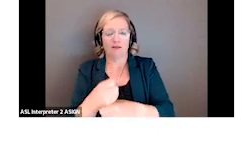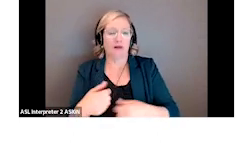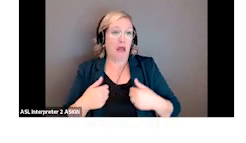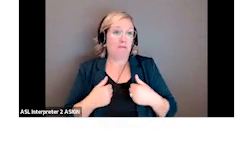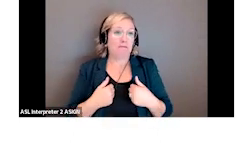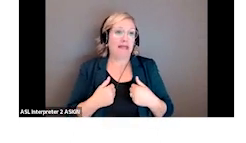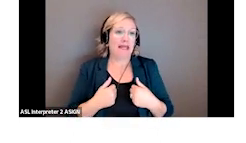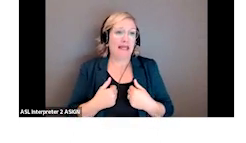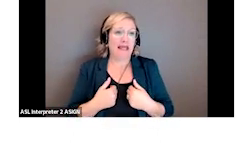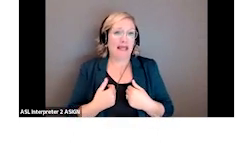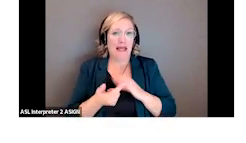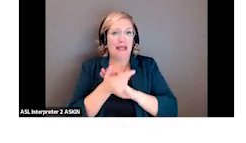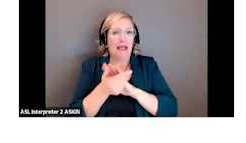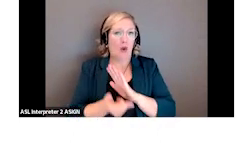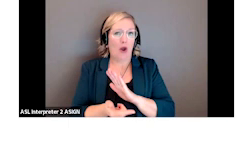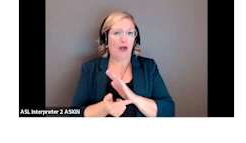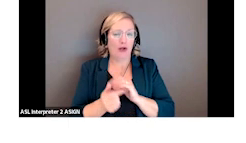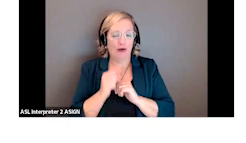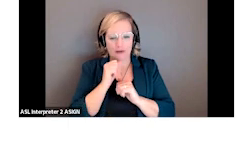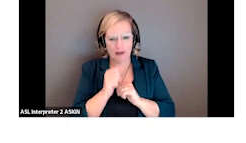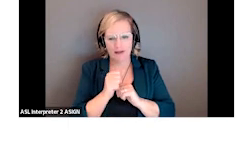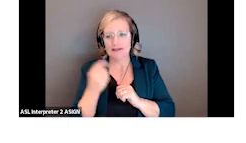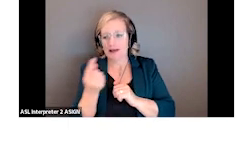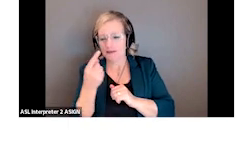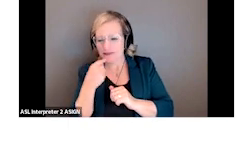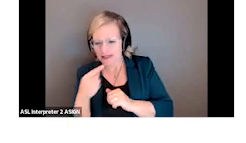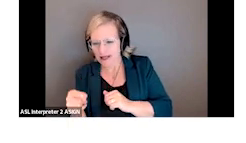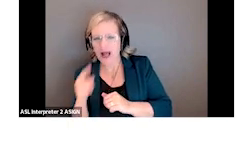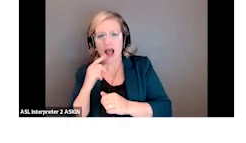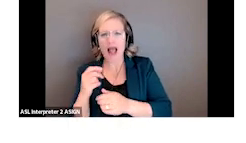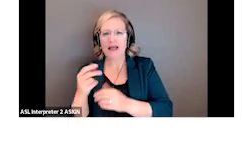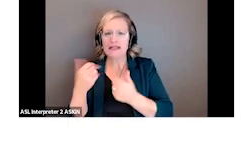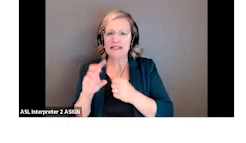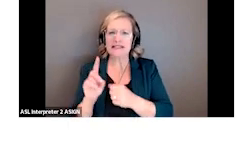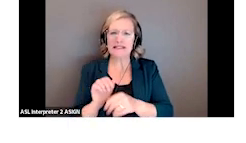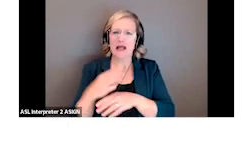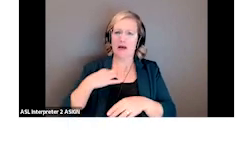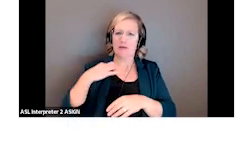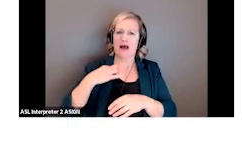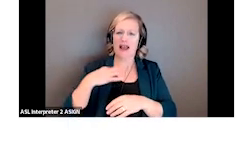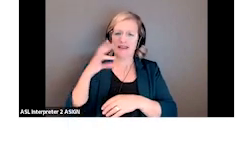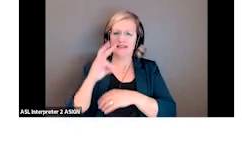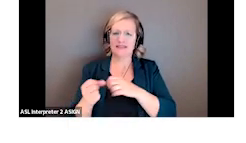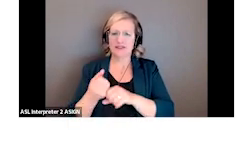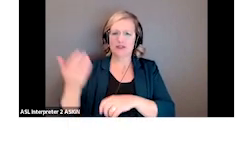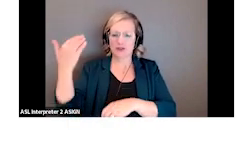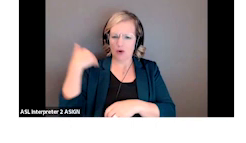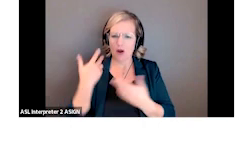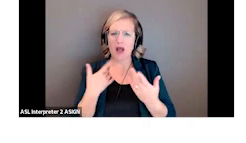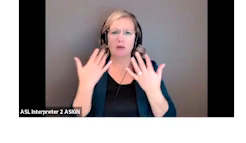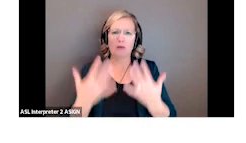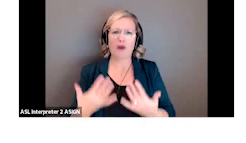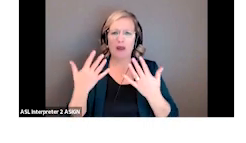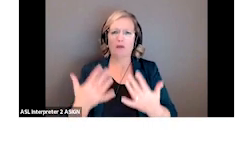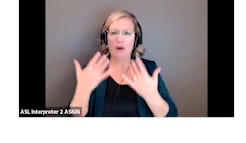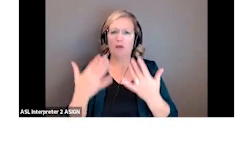I filed in Canada in 2020 for a trademark and was told they are 7 years out and won't get a reply until 2027. Is there a way to expedite?